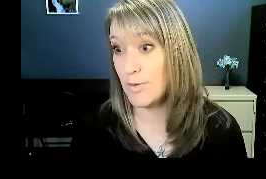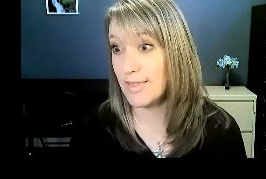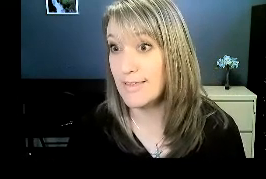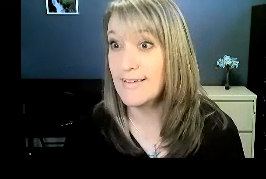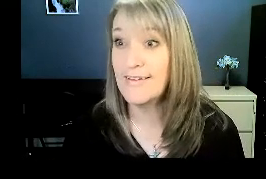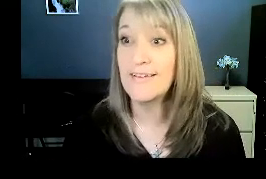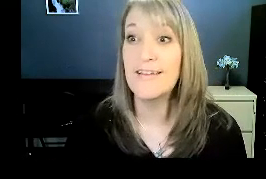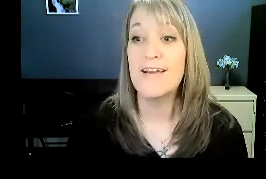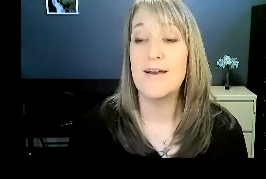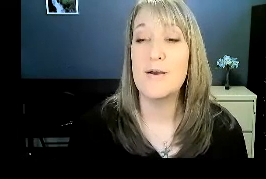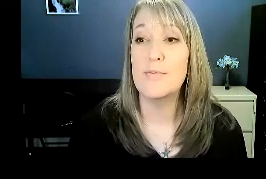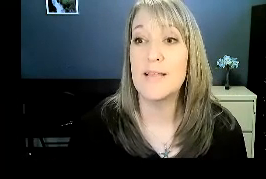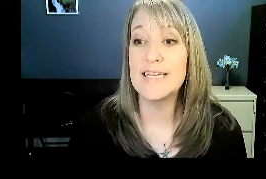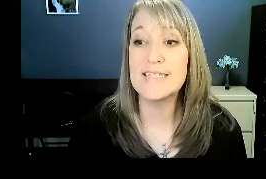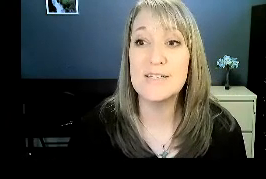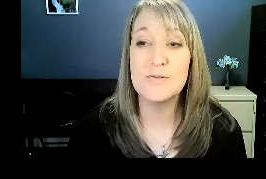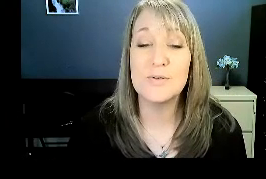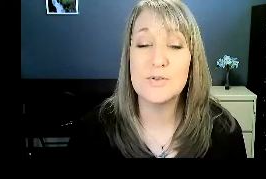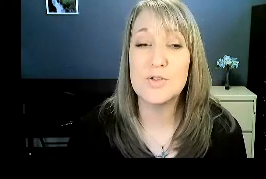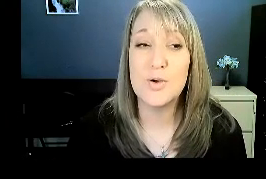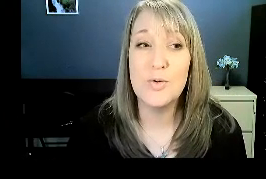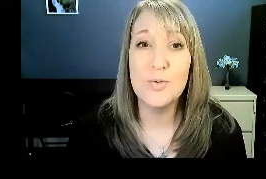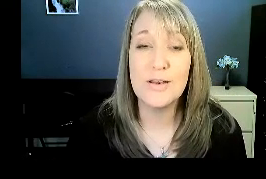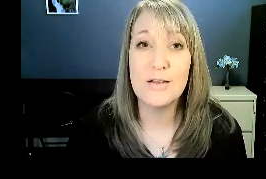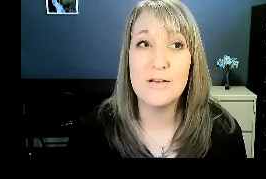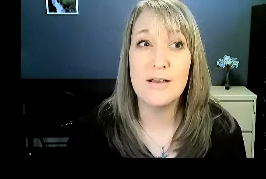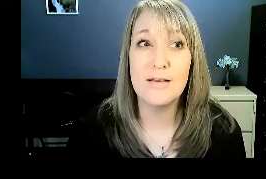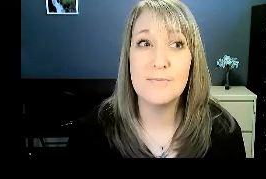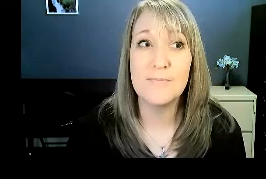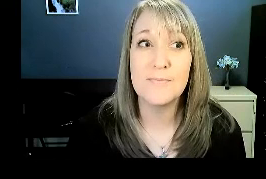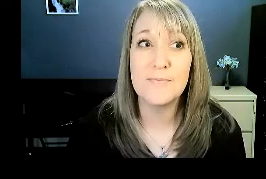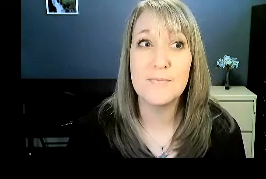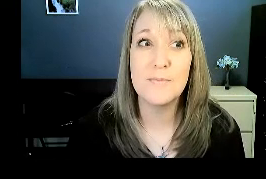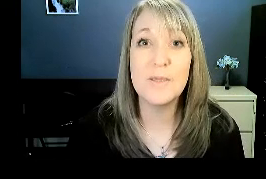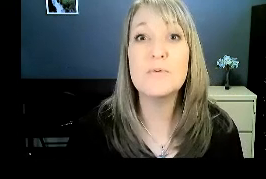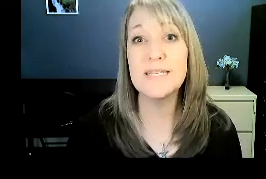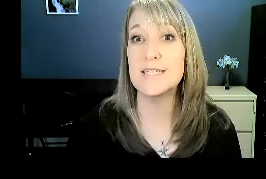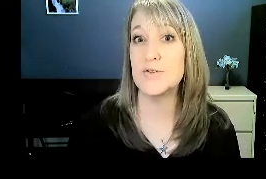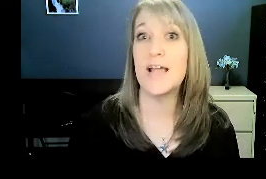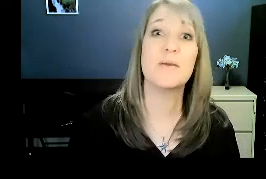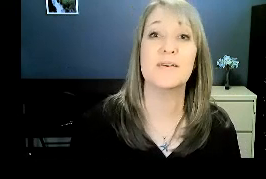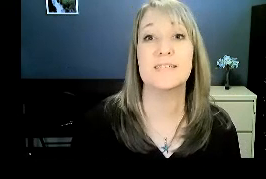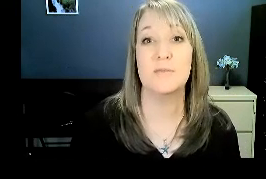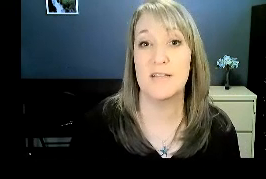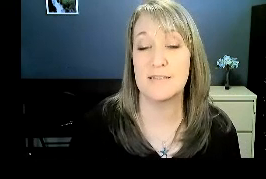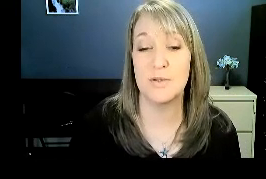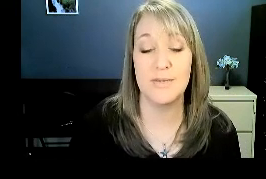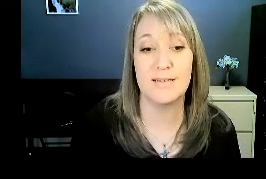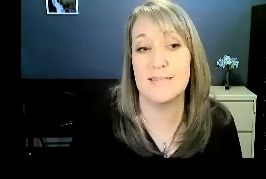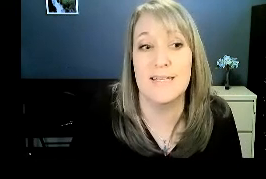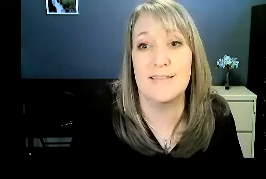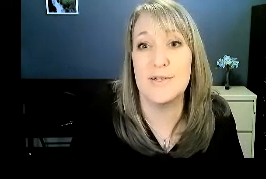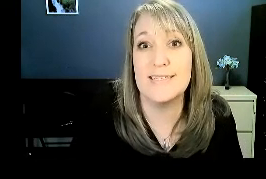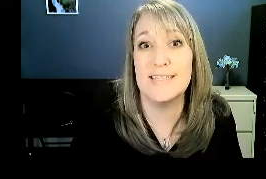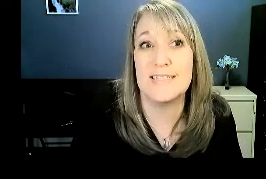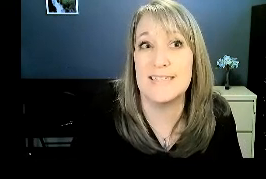come up with? Like I said, don't be willing to try it. Be willing to be flexible